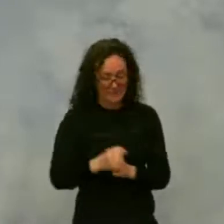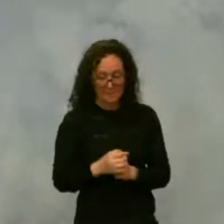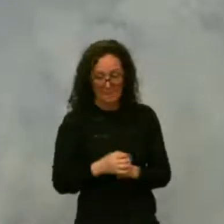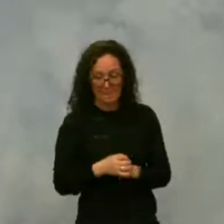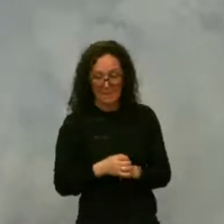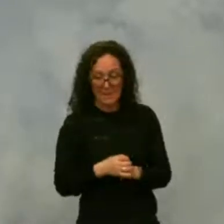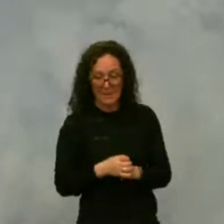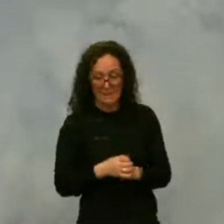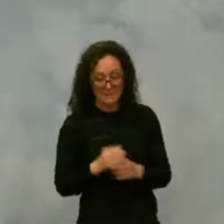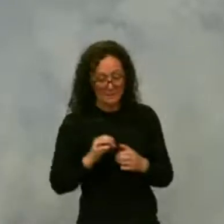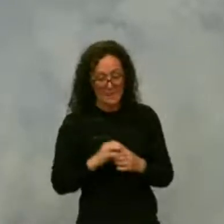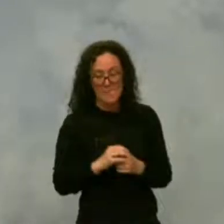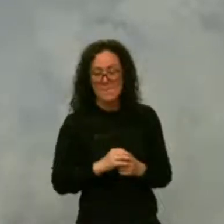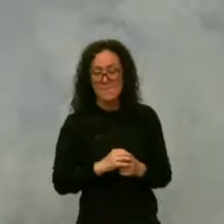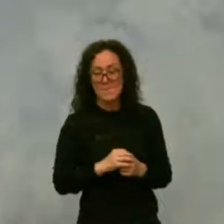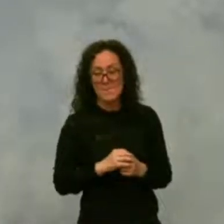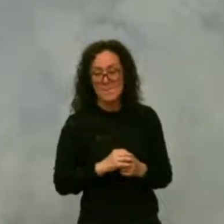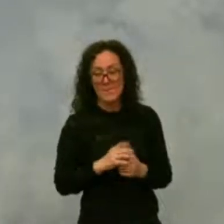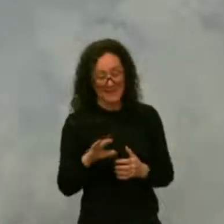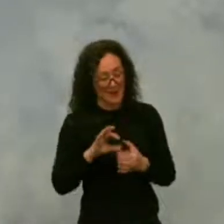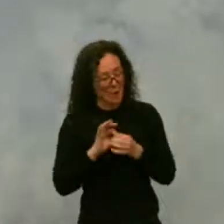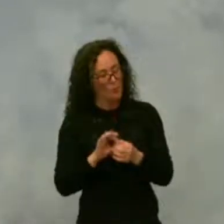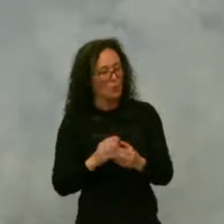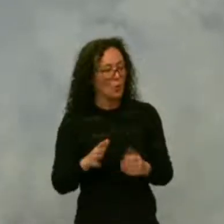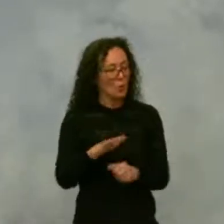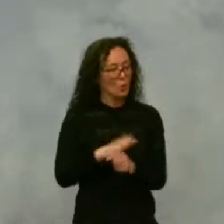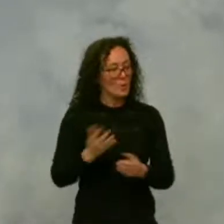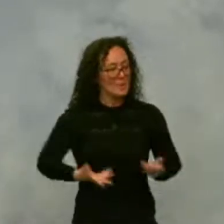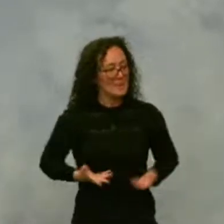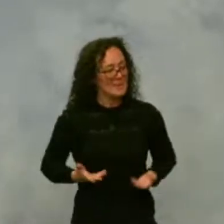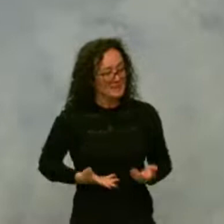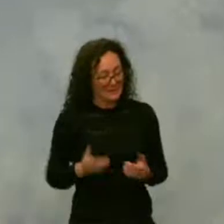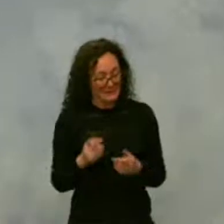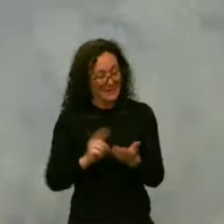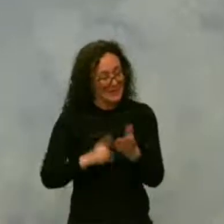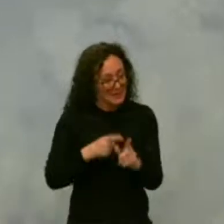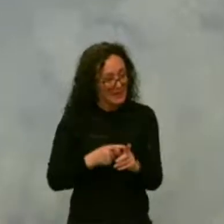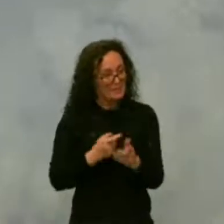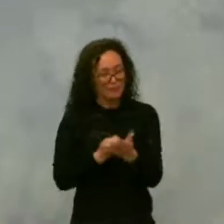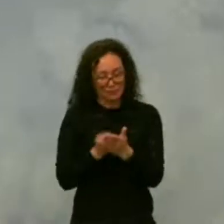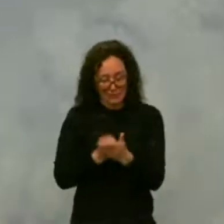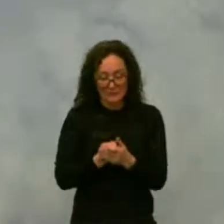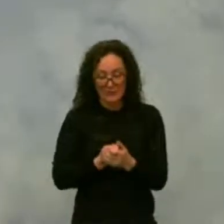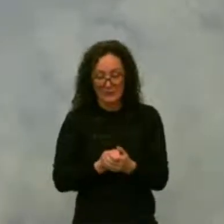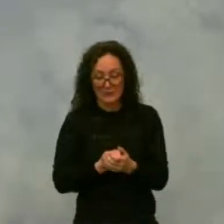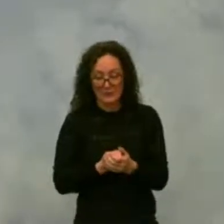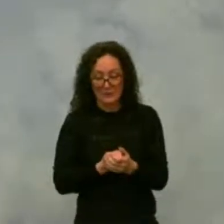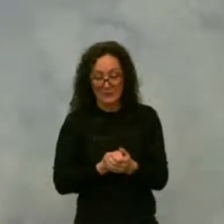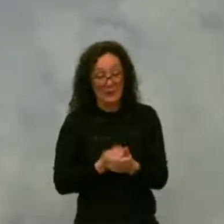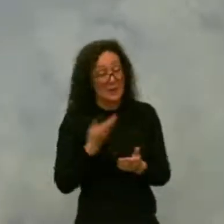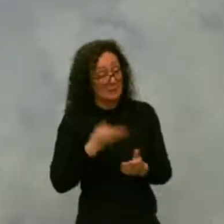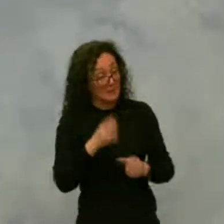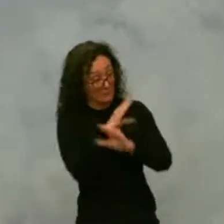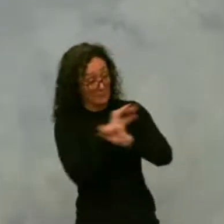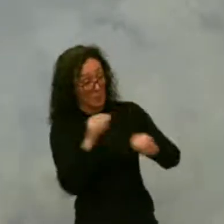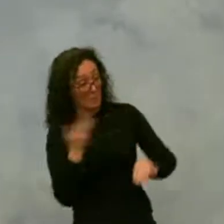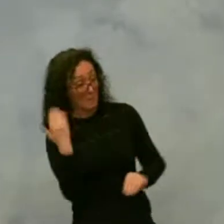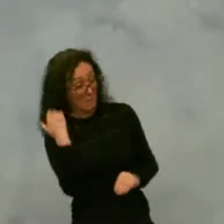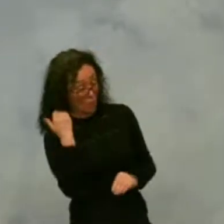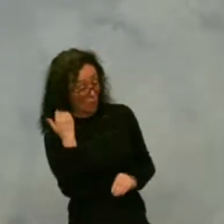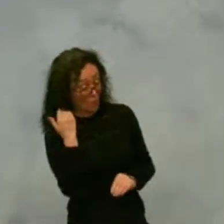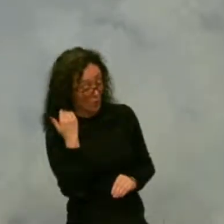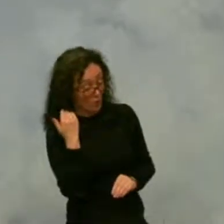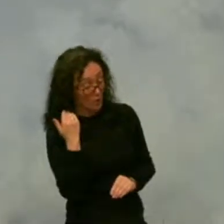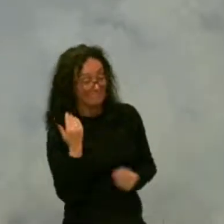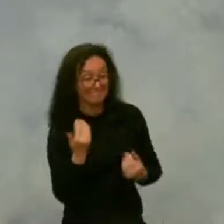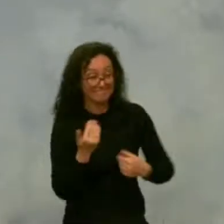business tax base, with a view to increasing non-domestic rates income yields. As previously advised to the committee, due to the